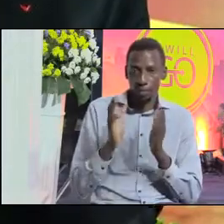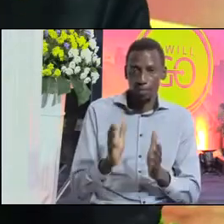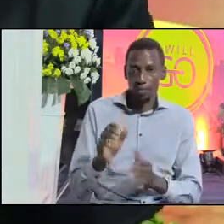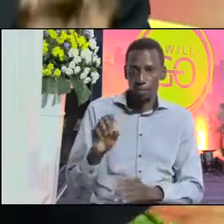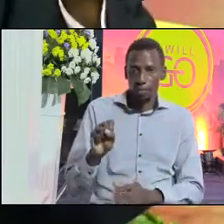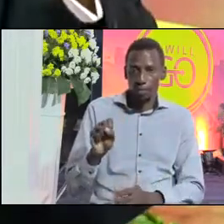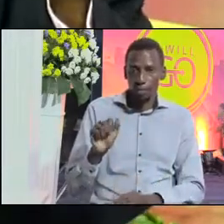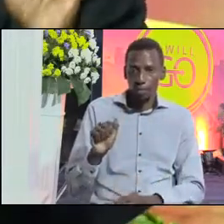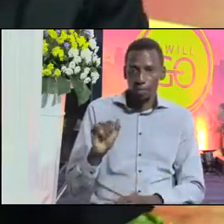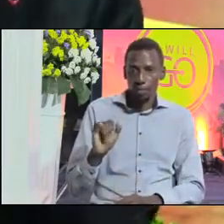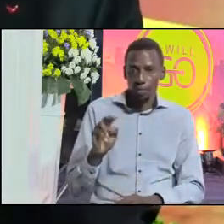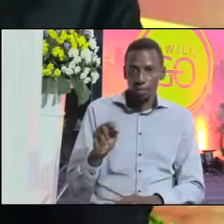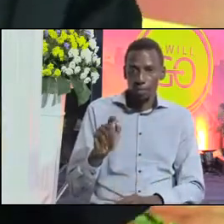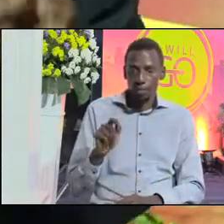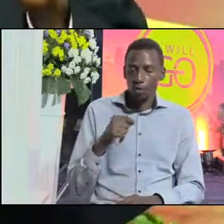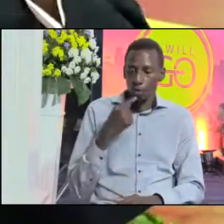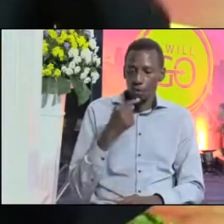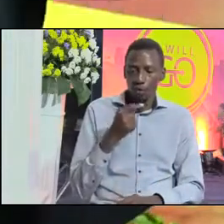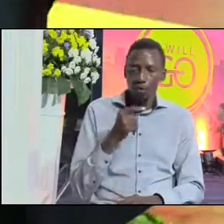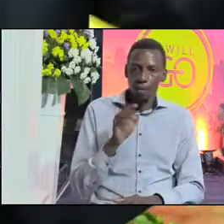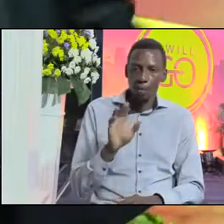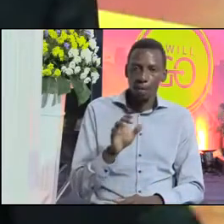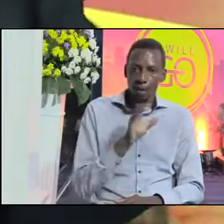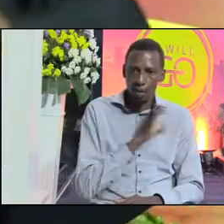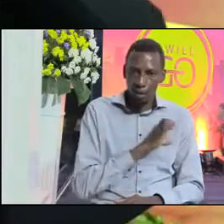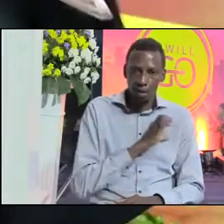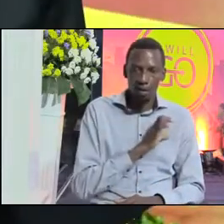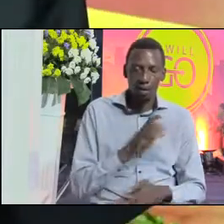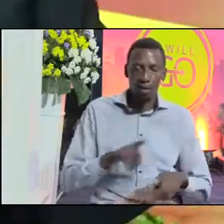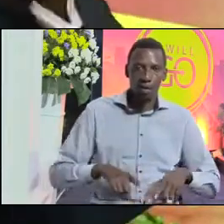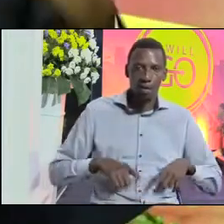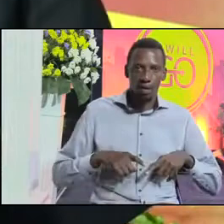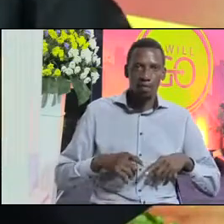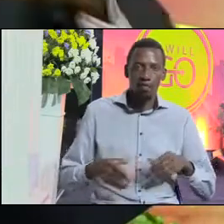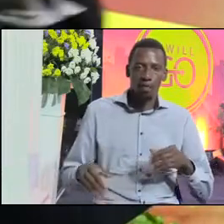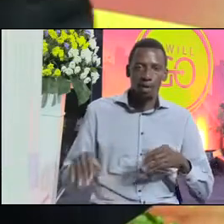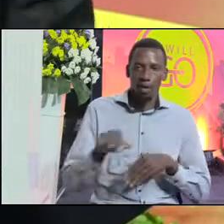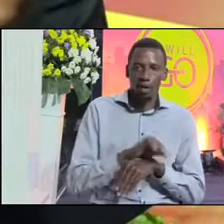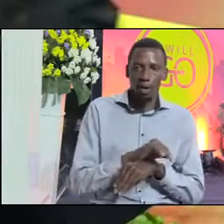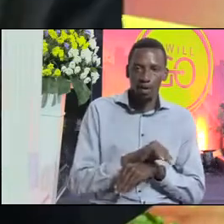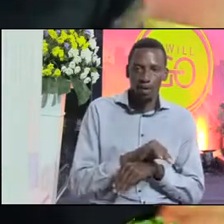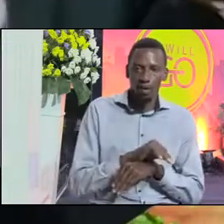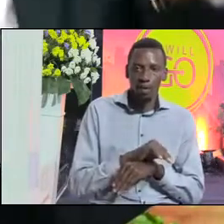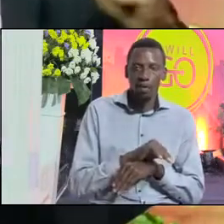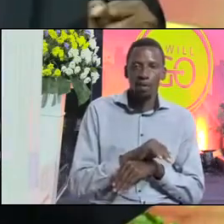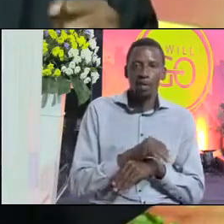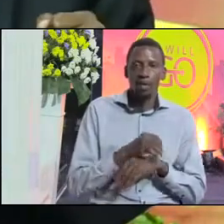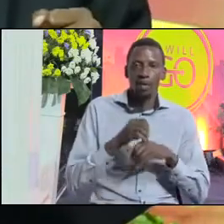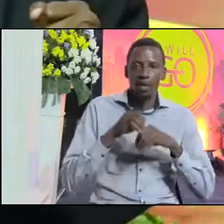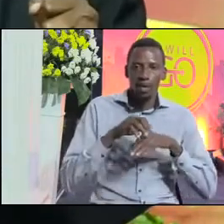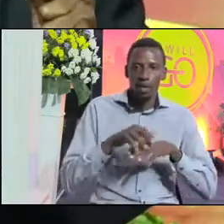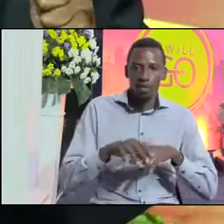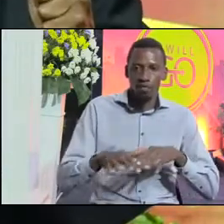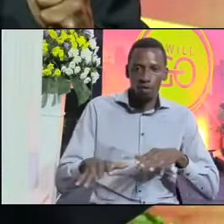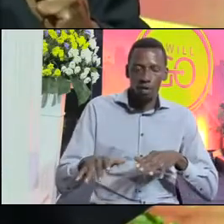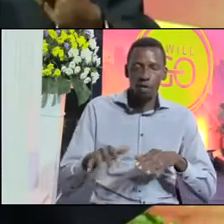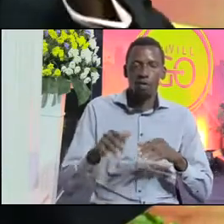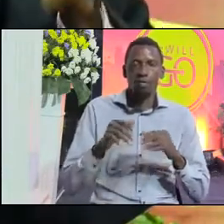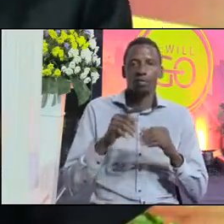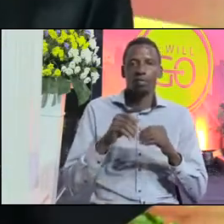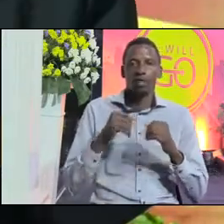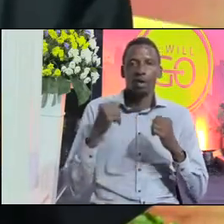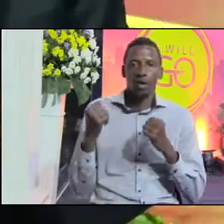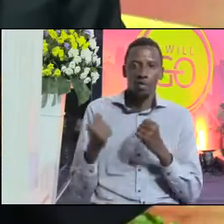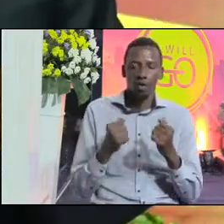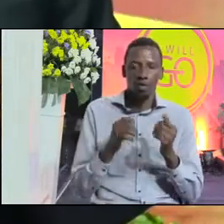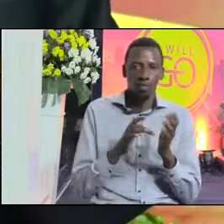whose character and life is covered by the influence and power of Jesus Christ.